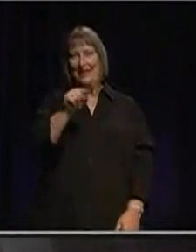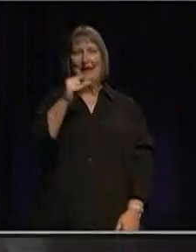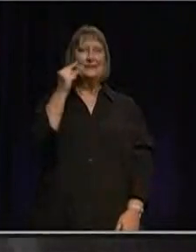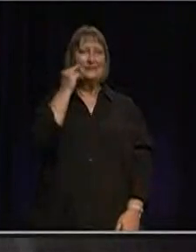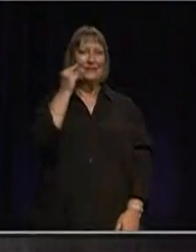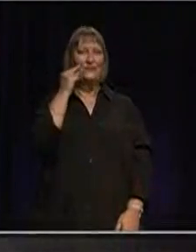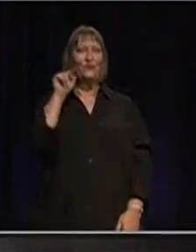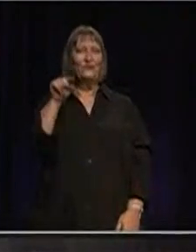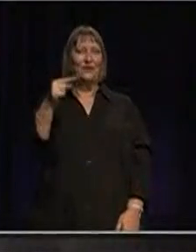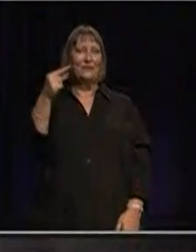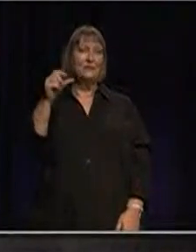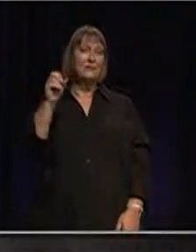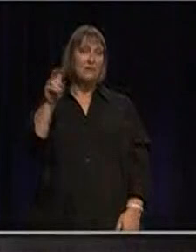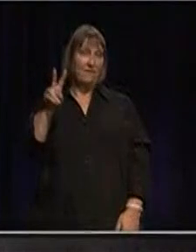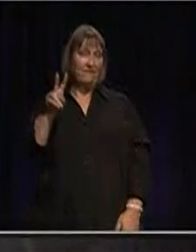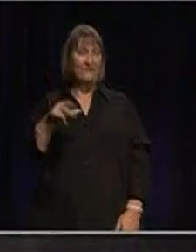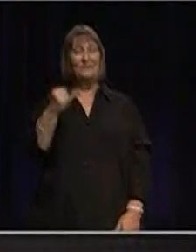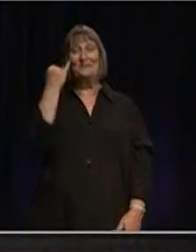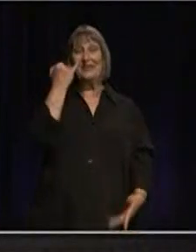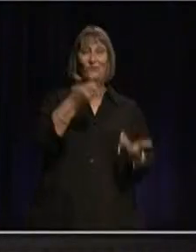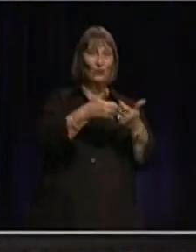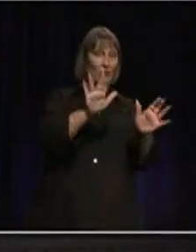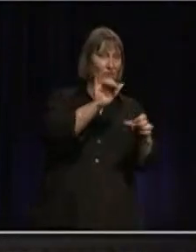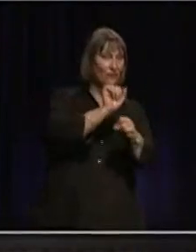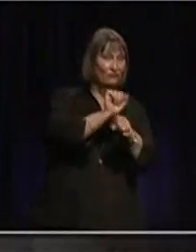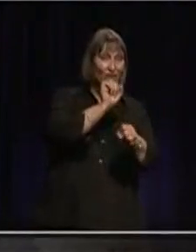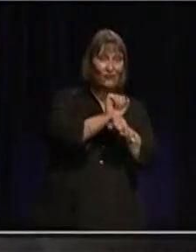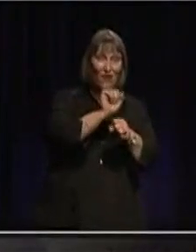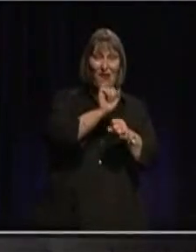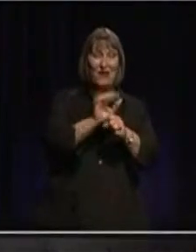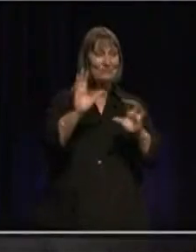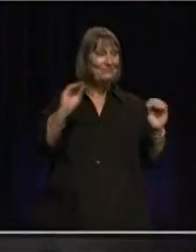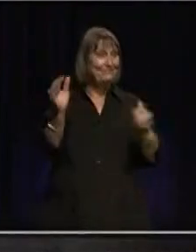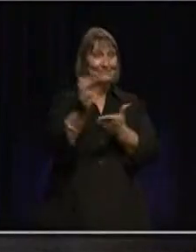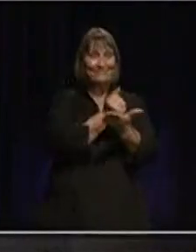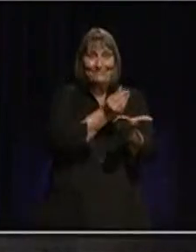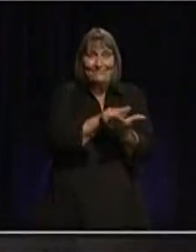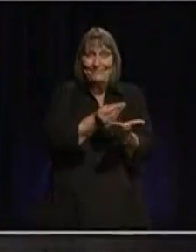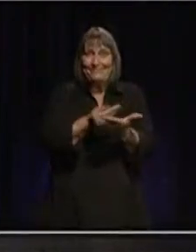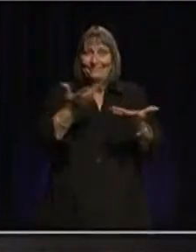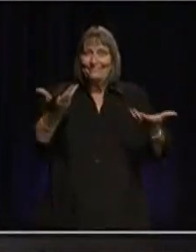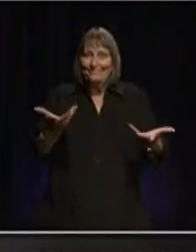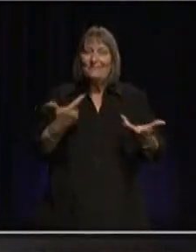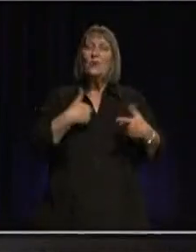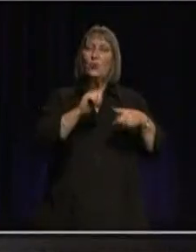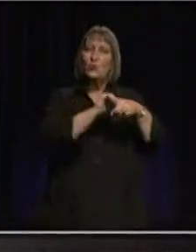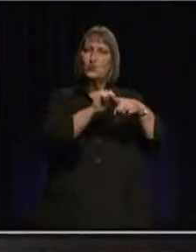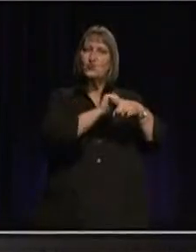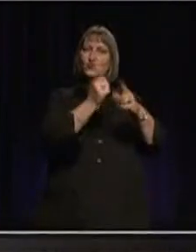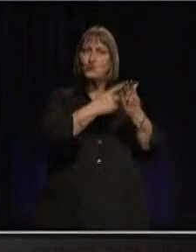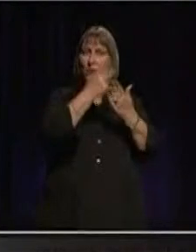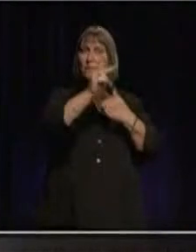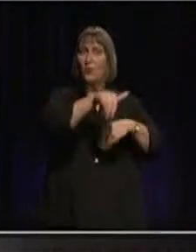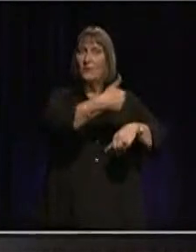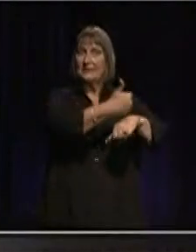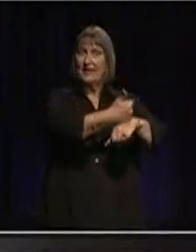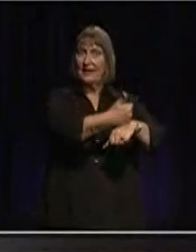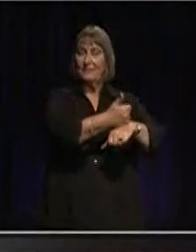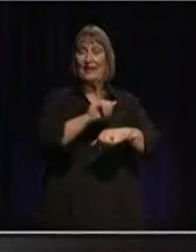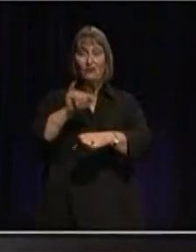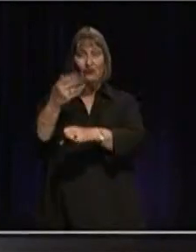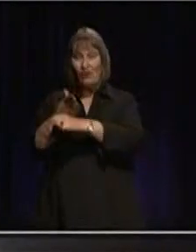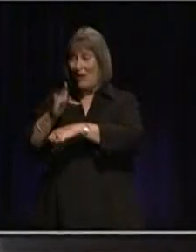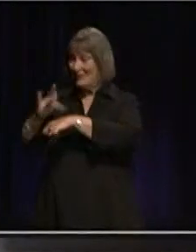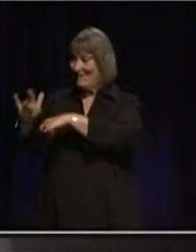covid19.sanantonio.gov. Also, if you're out of work, lost a job, and without an income, there is a training program available for you. There are jobs available